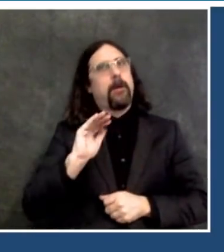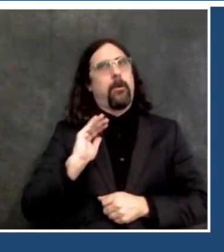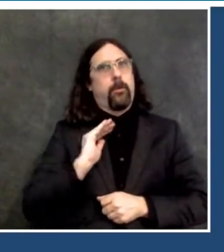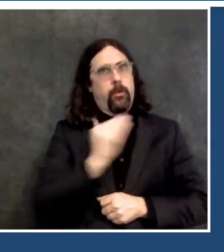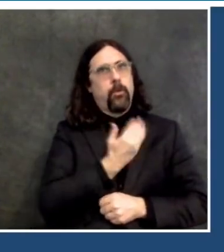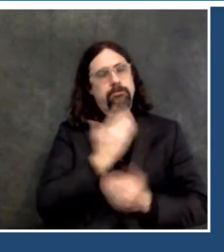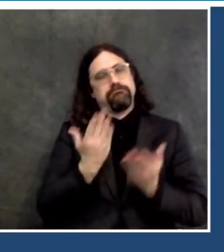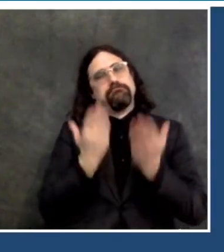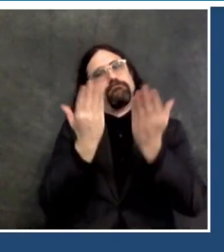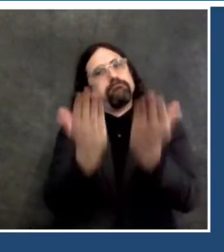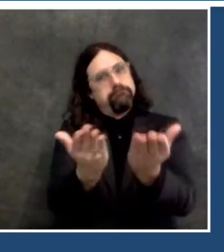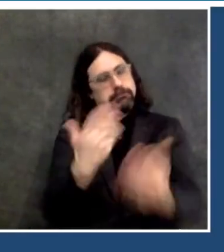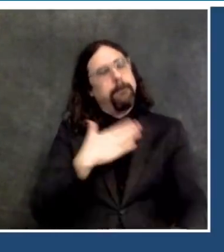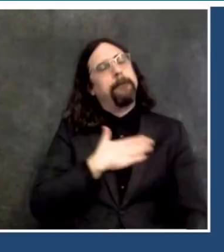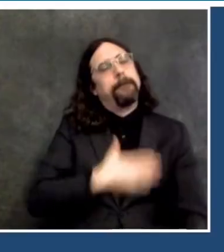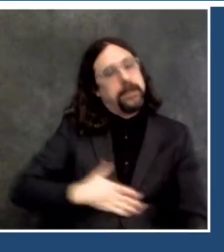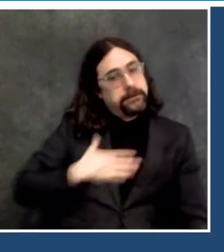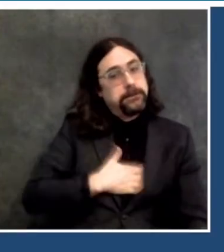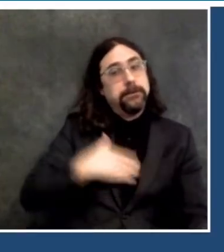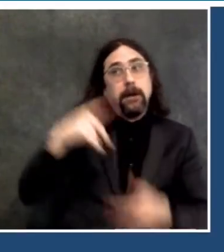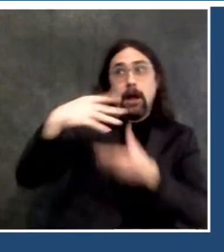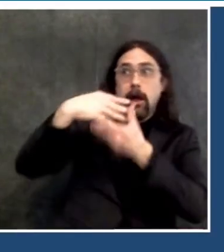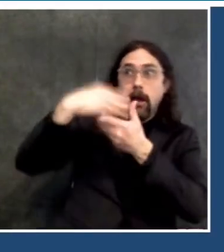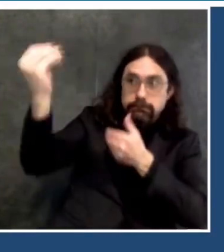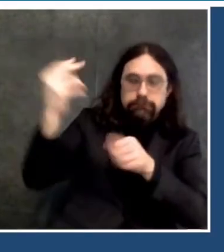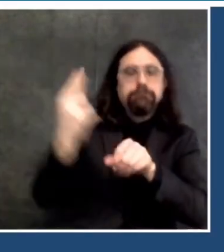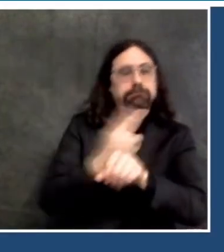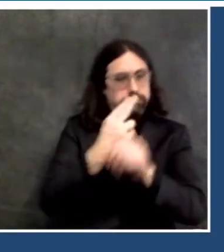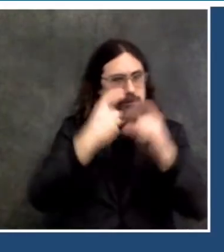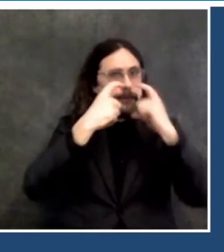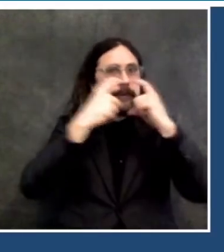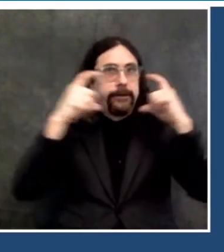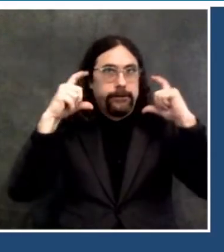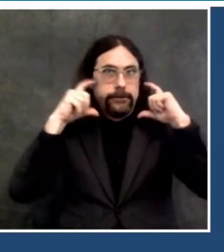for our heroes. And that's going to help protect everyone.